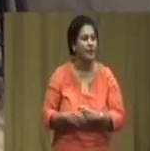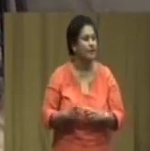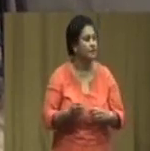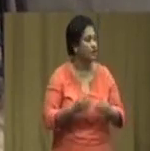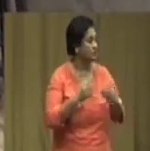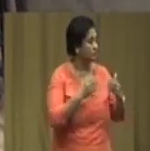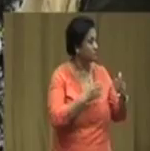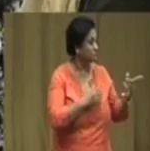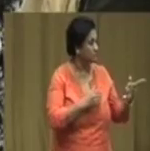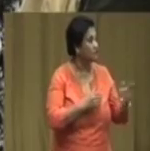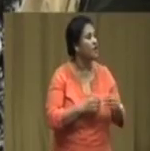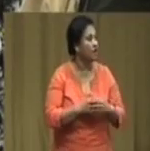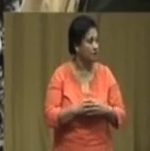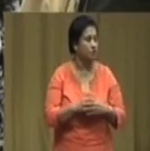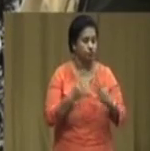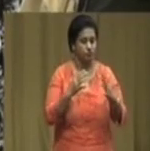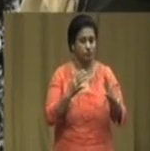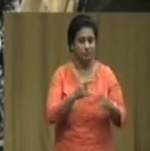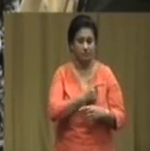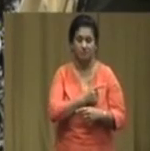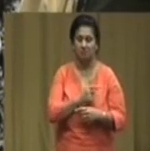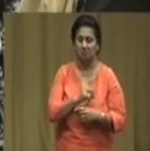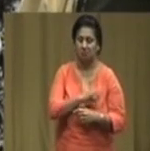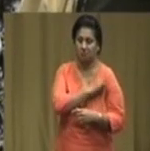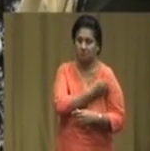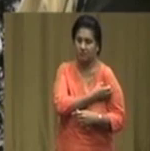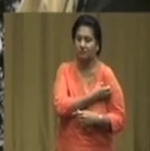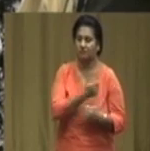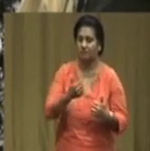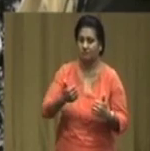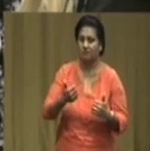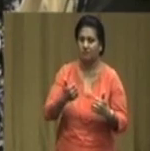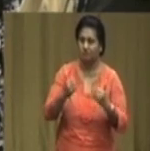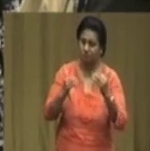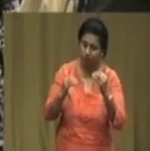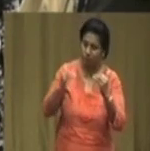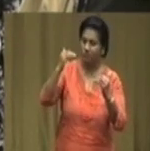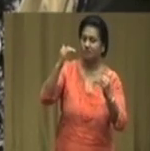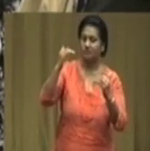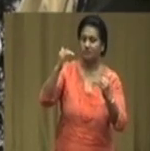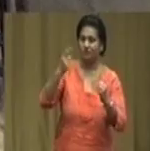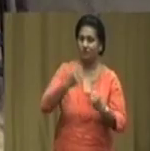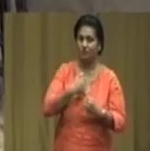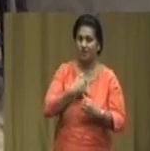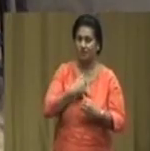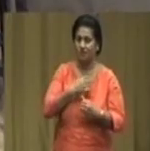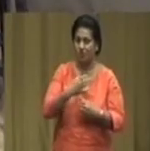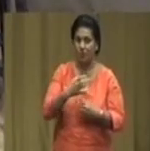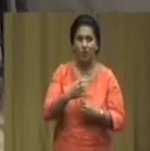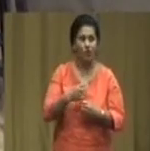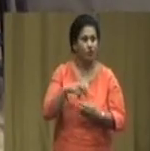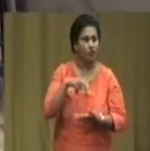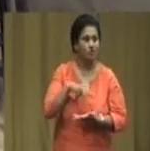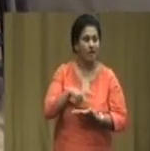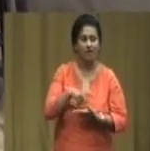admit and commend your bravery, which far extends my levels of confidence to stand in front of an academic